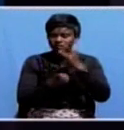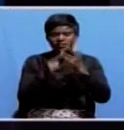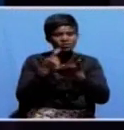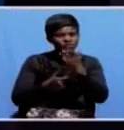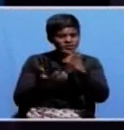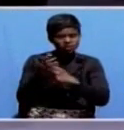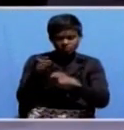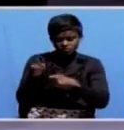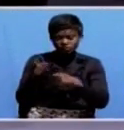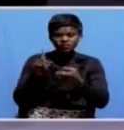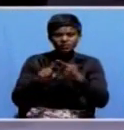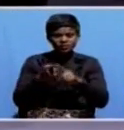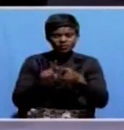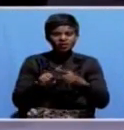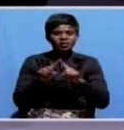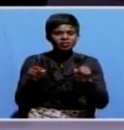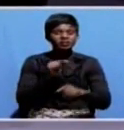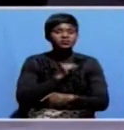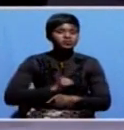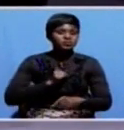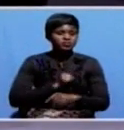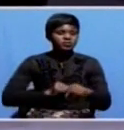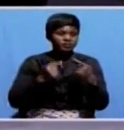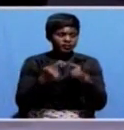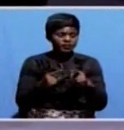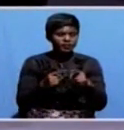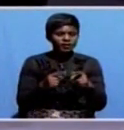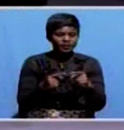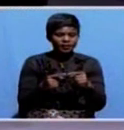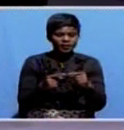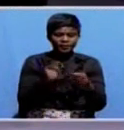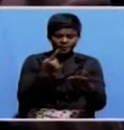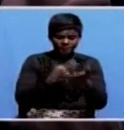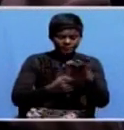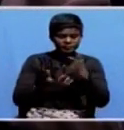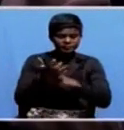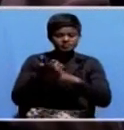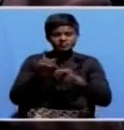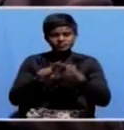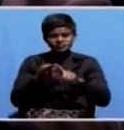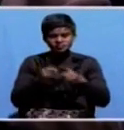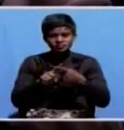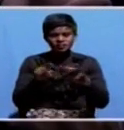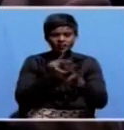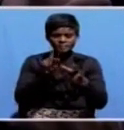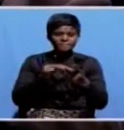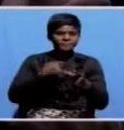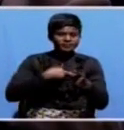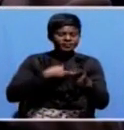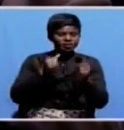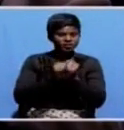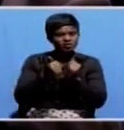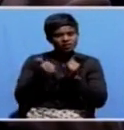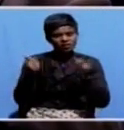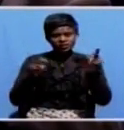you? That was unfortunate. And because he consulted friends like me and the other people, we